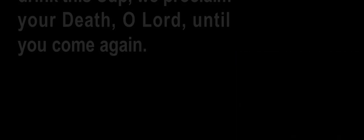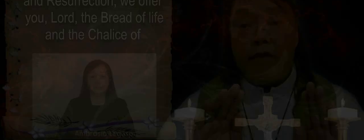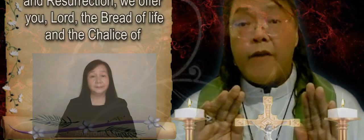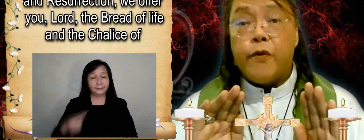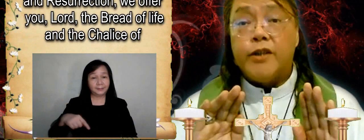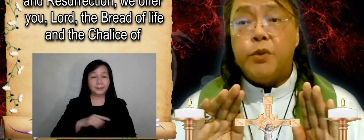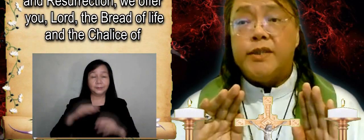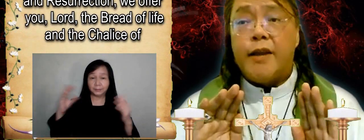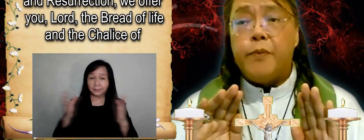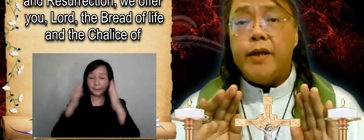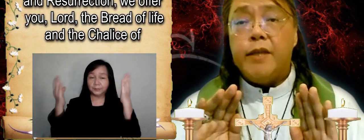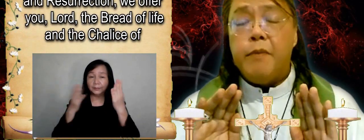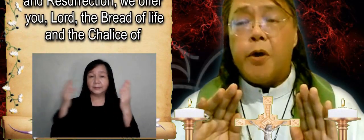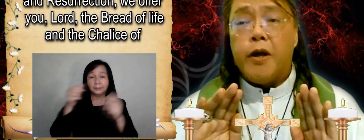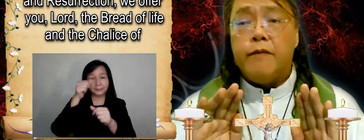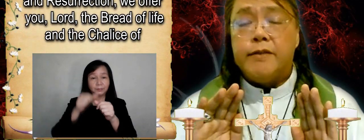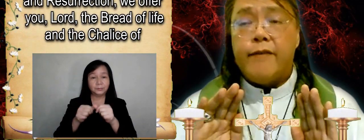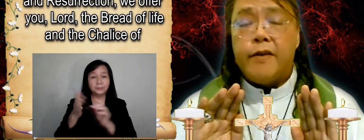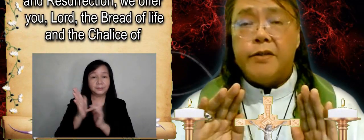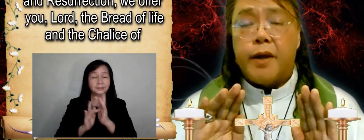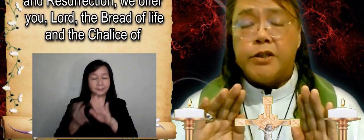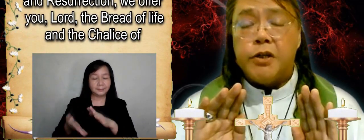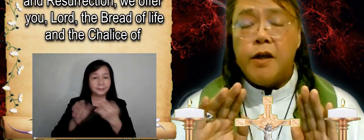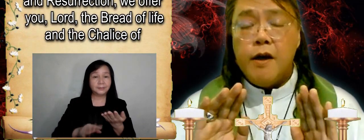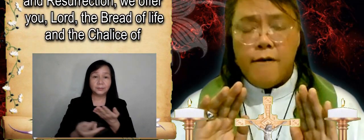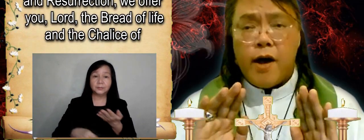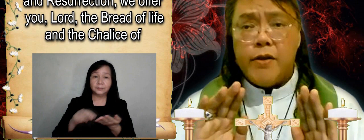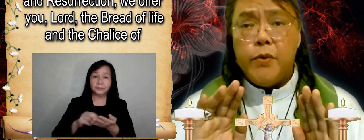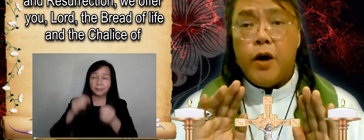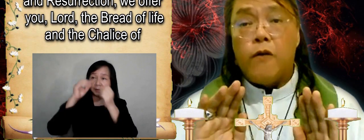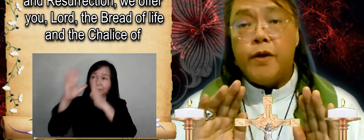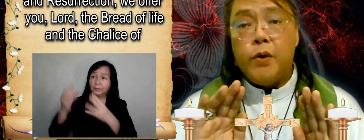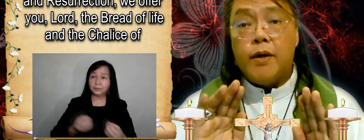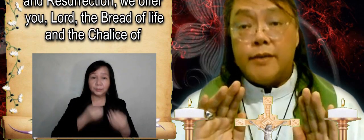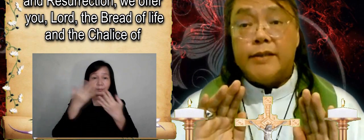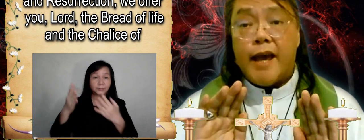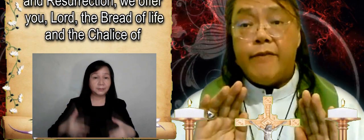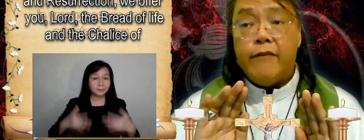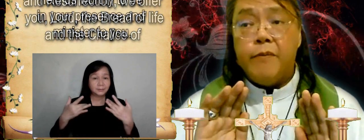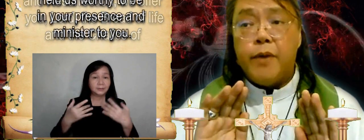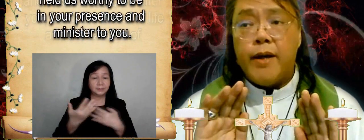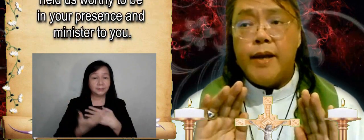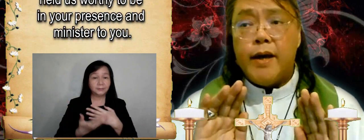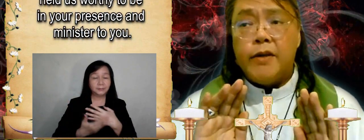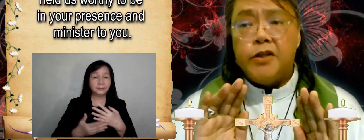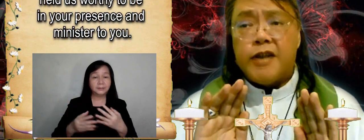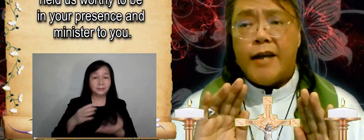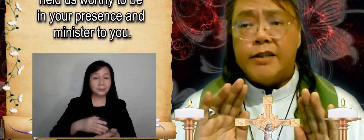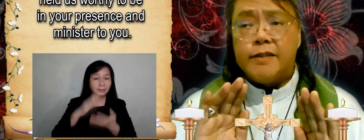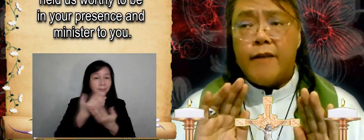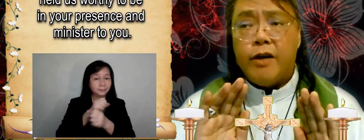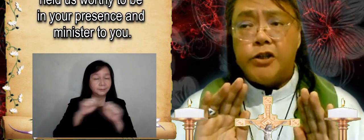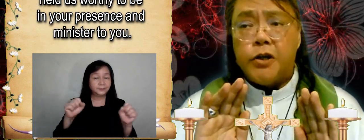again. Therefore, as we celebrate the memorial of His death and resurrection, Father, we offer you this life-giving bread and